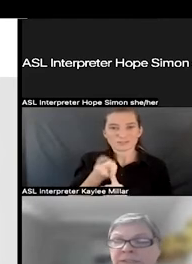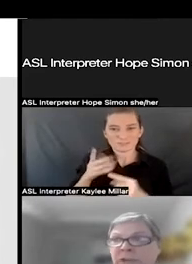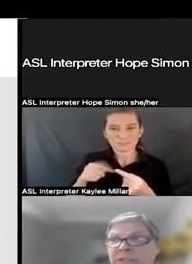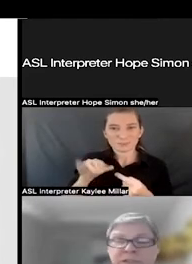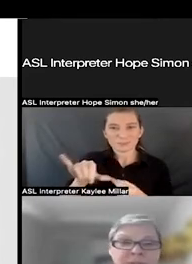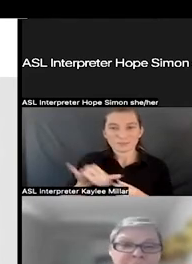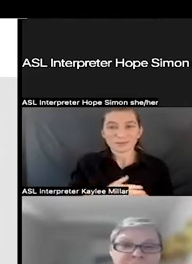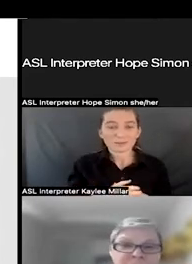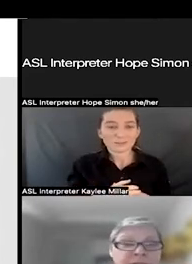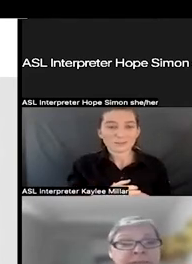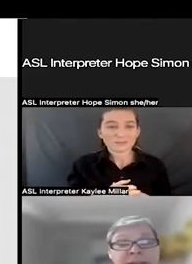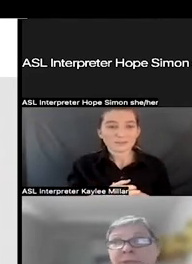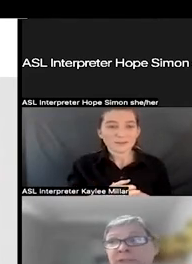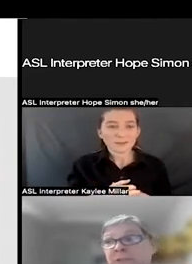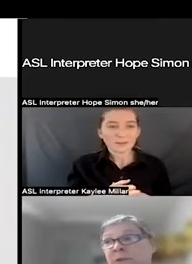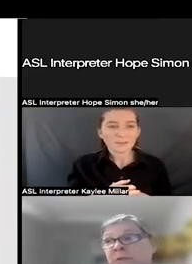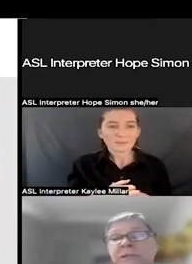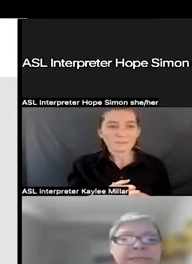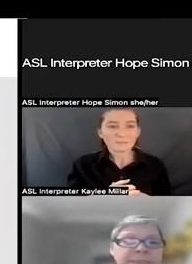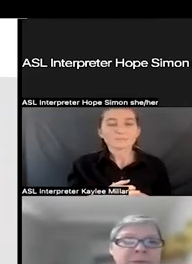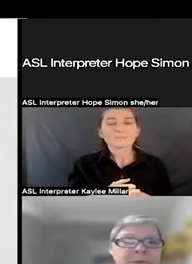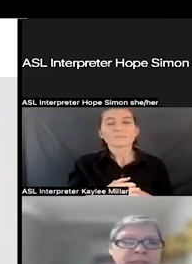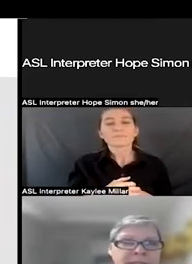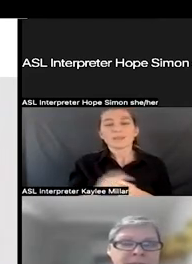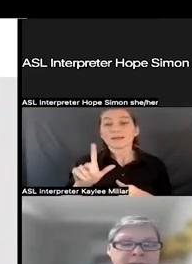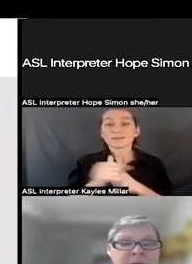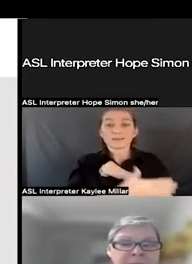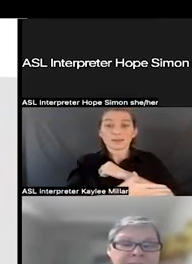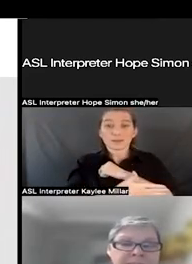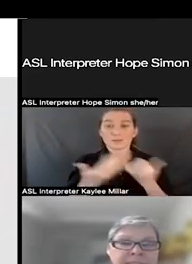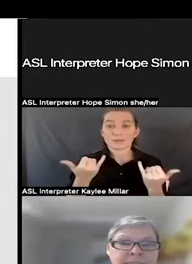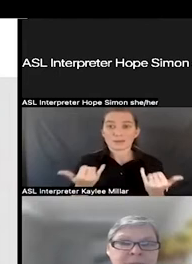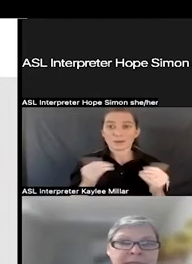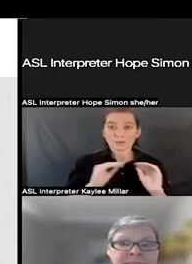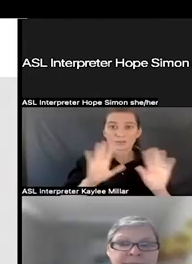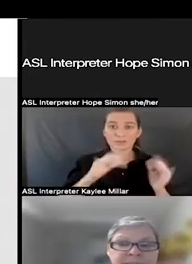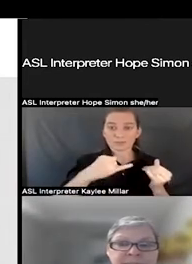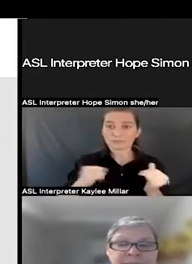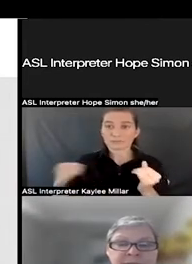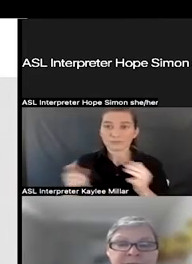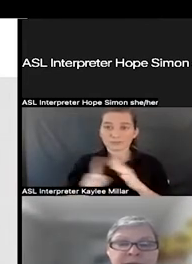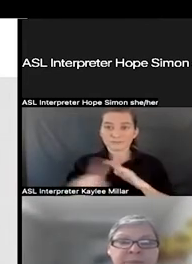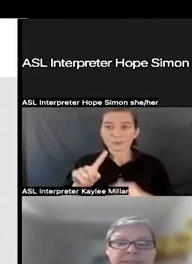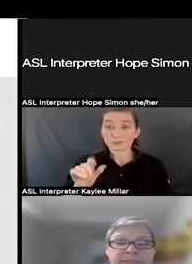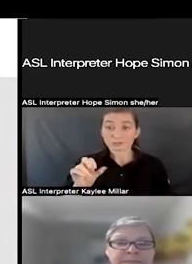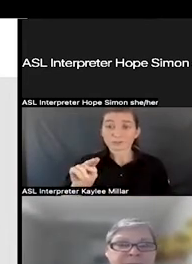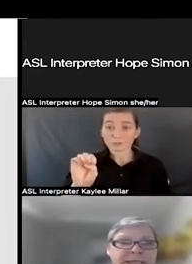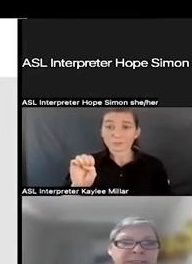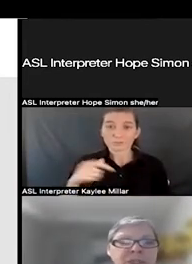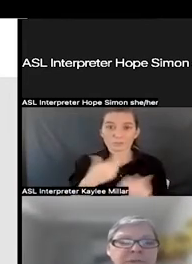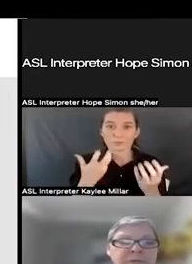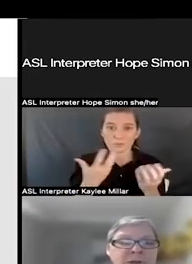County is starting to do as far as knowing an evacuation zone. So we wanted to kind of complement it and bring it as a